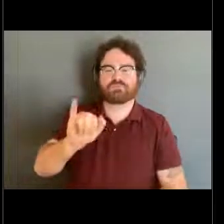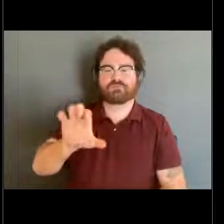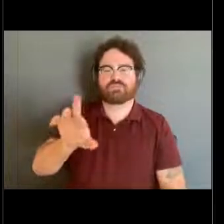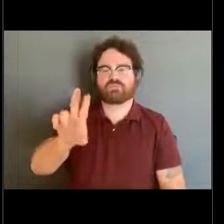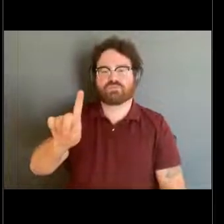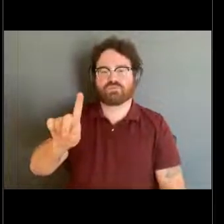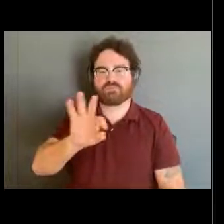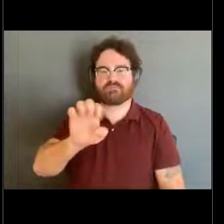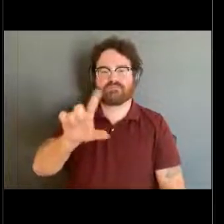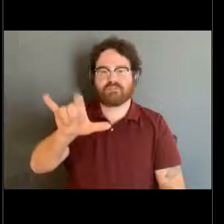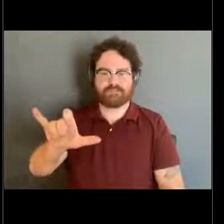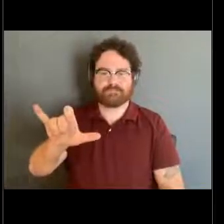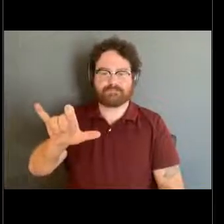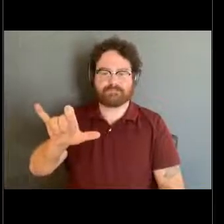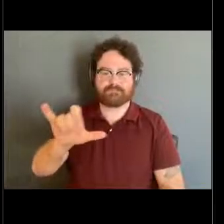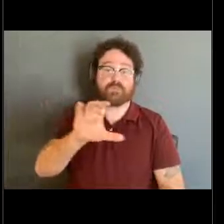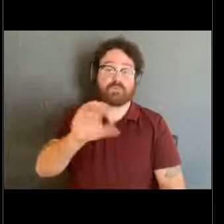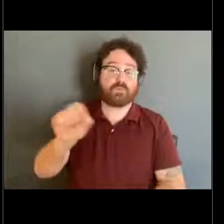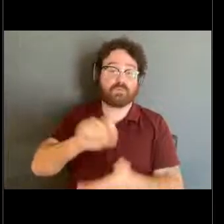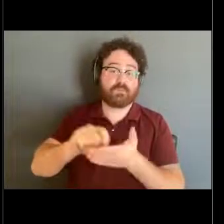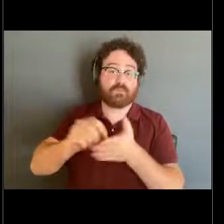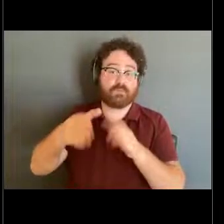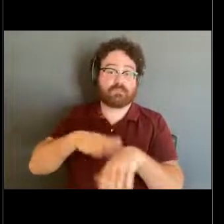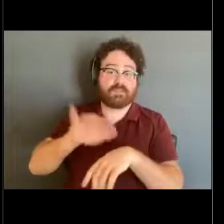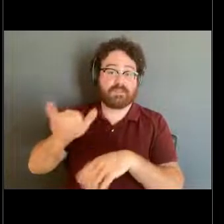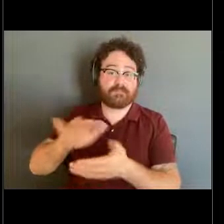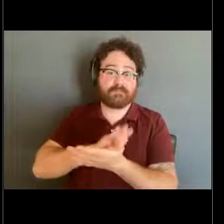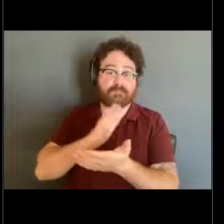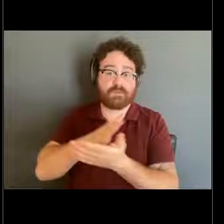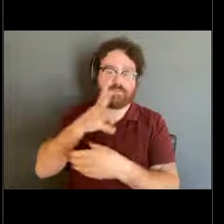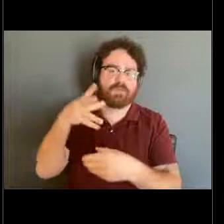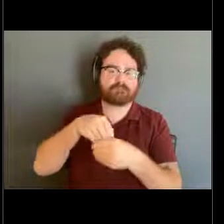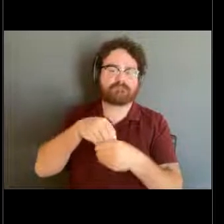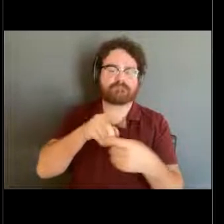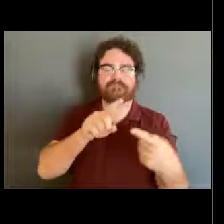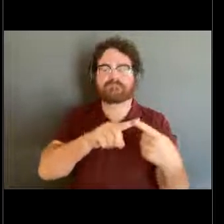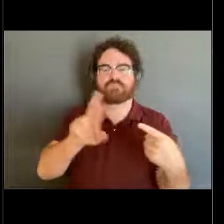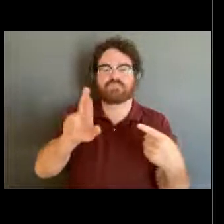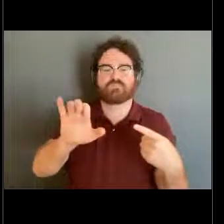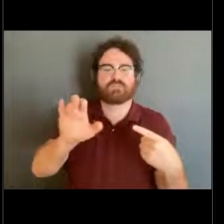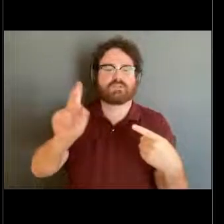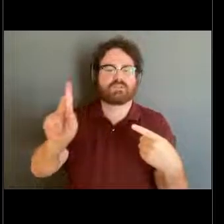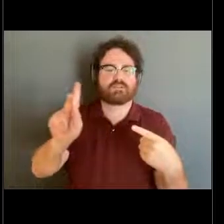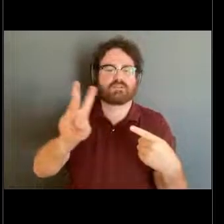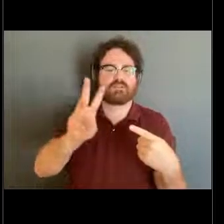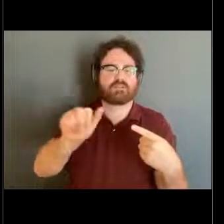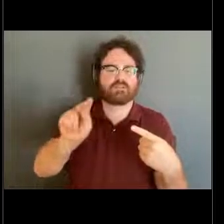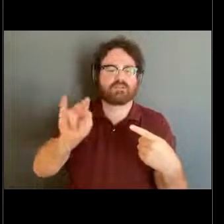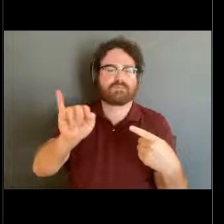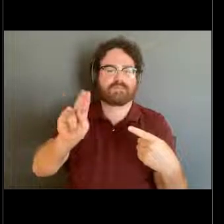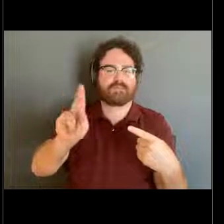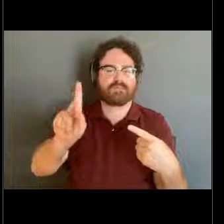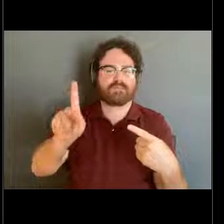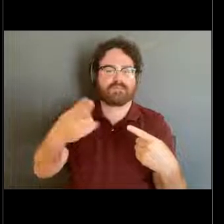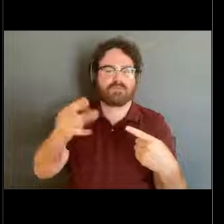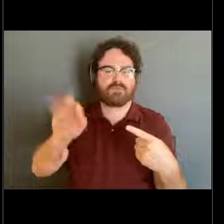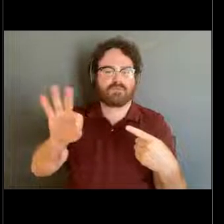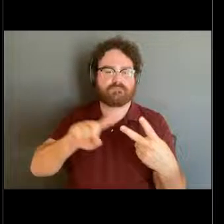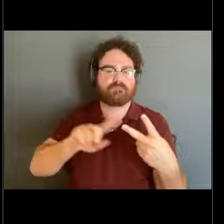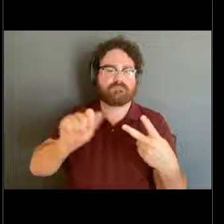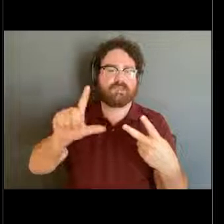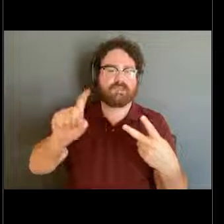Co-authors for the paper, on the paper include Rick Wanenkoff, Alex Kozer,